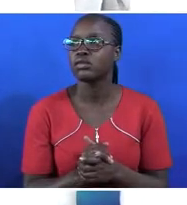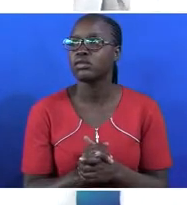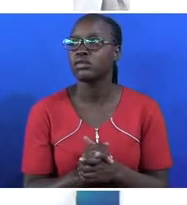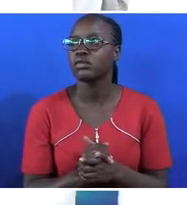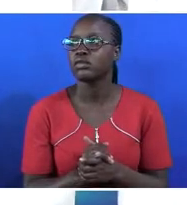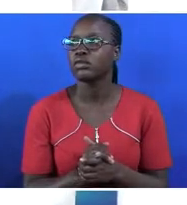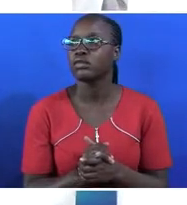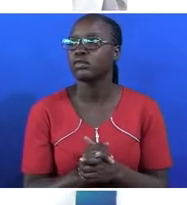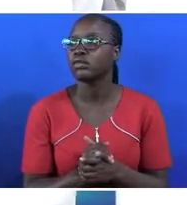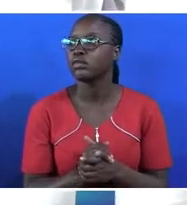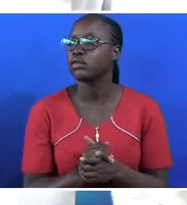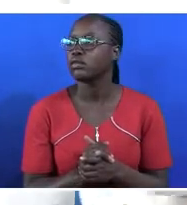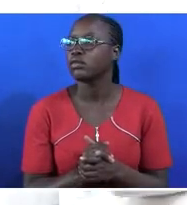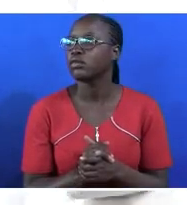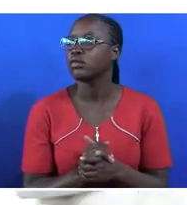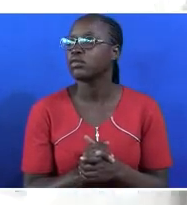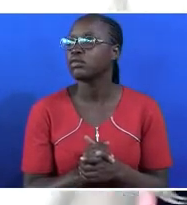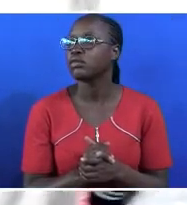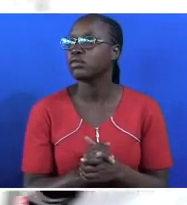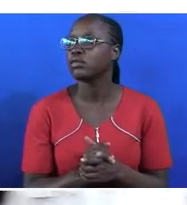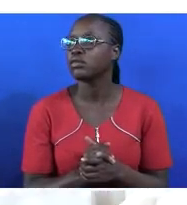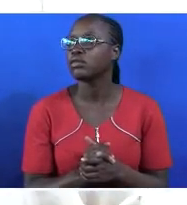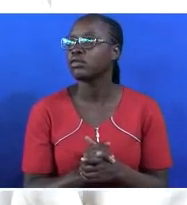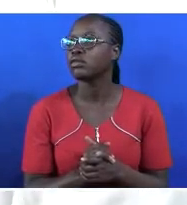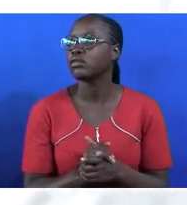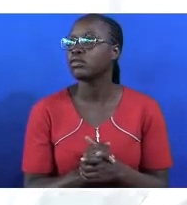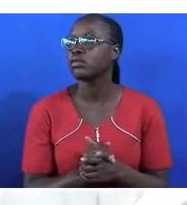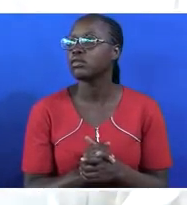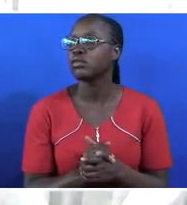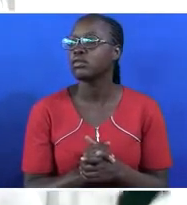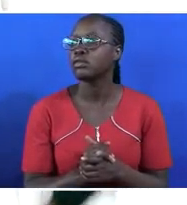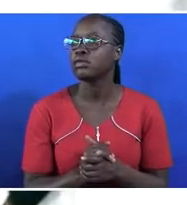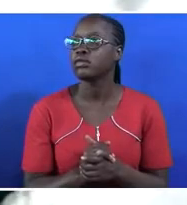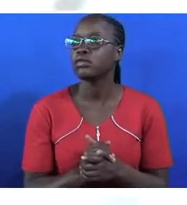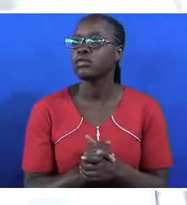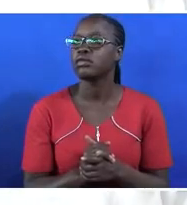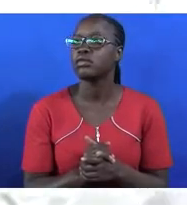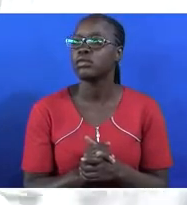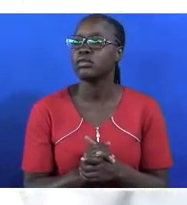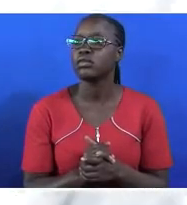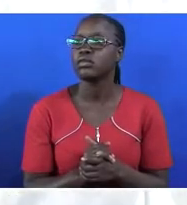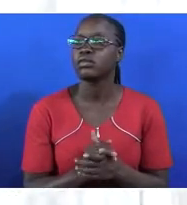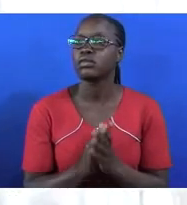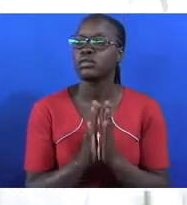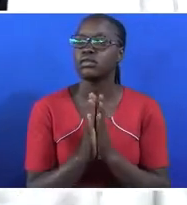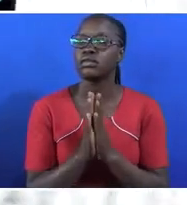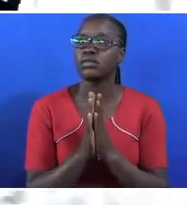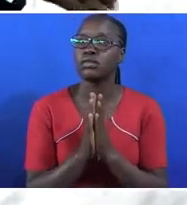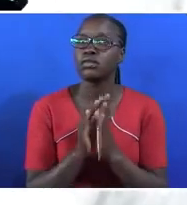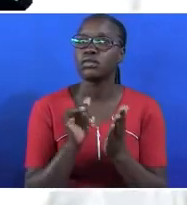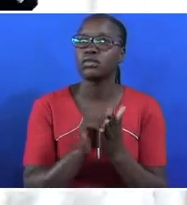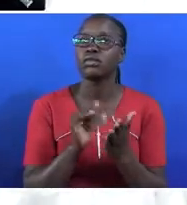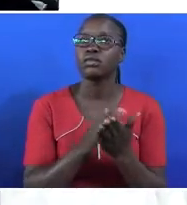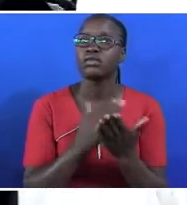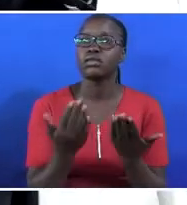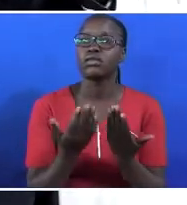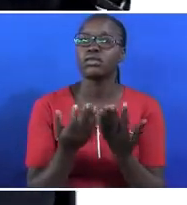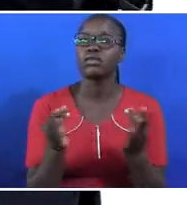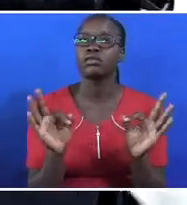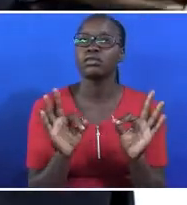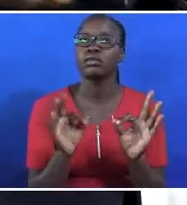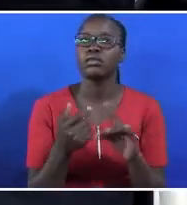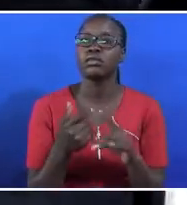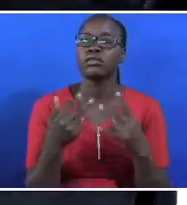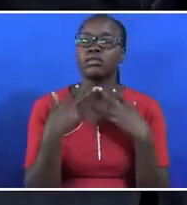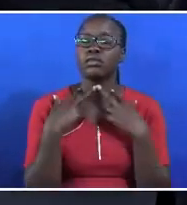come. I see movement. Pray, pray, pray for someone. Pray for someone. Ours is to pray that someone can break free from